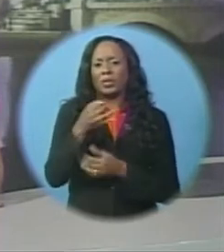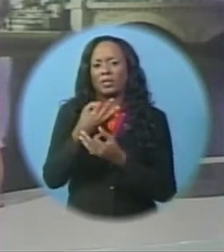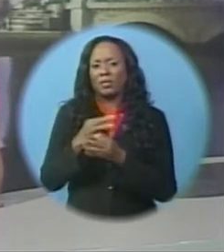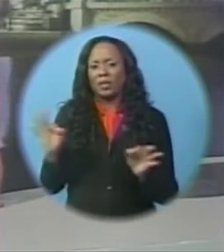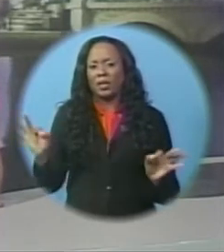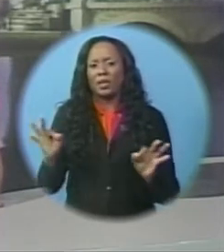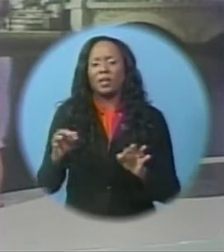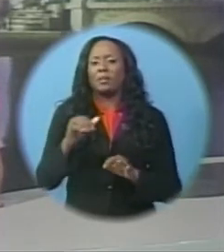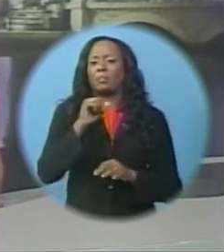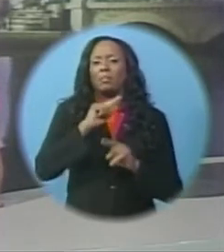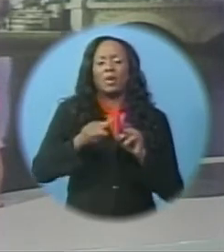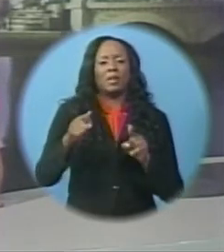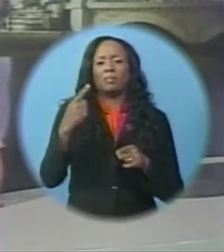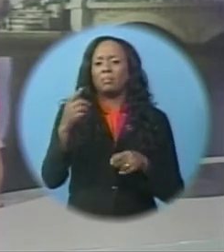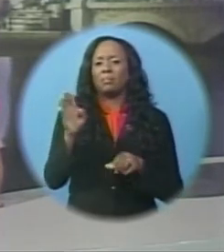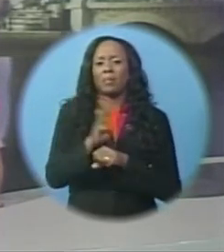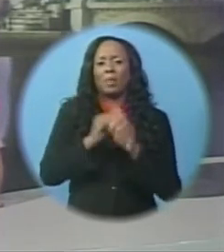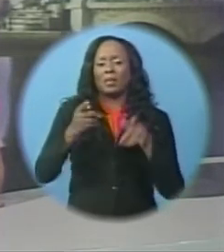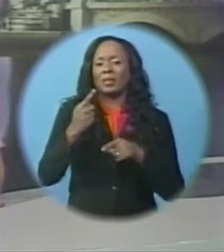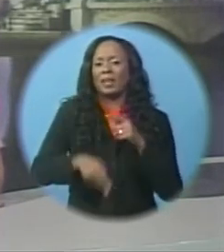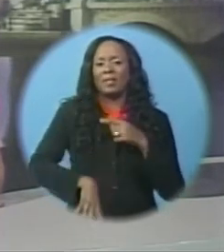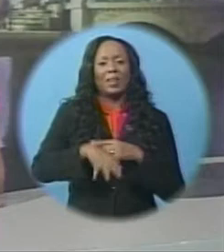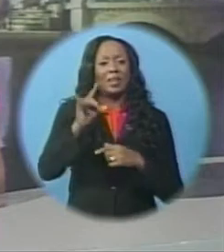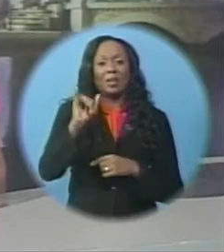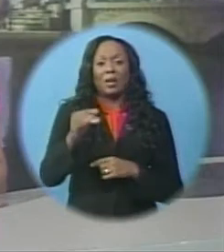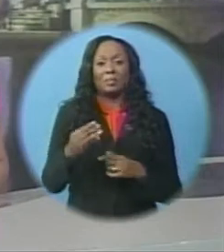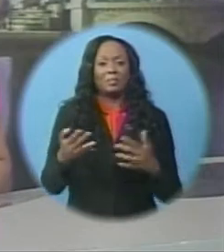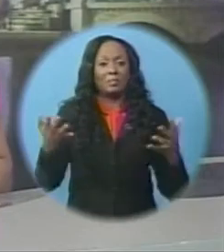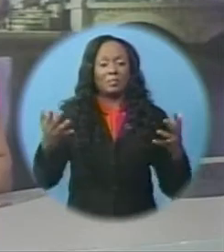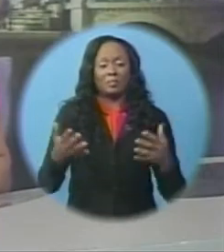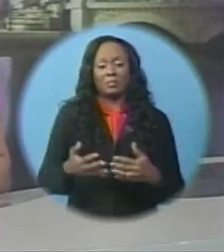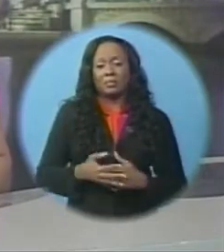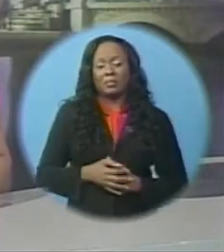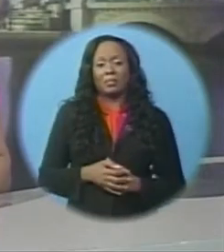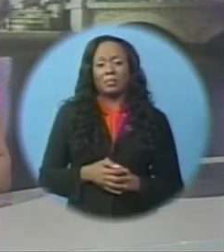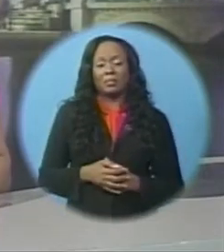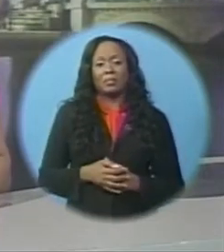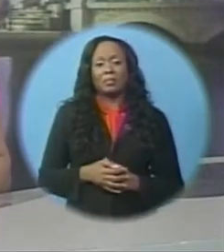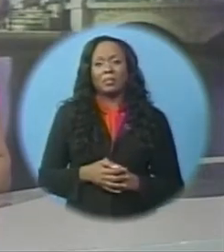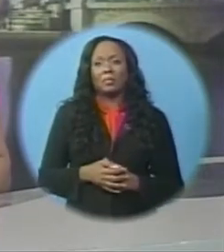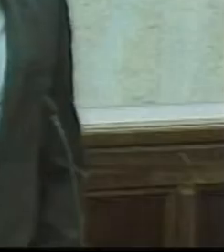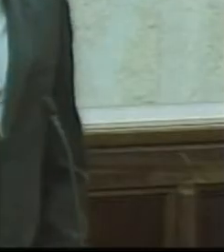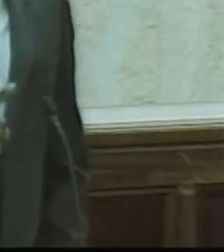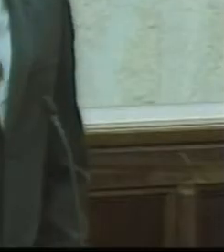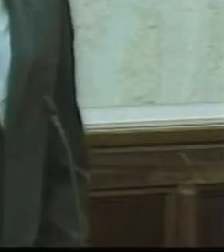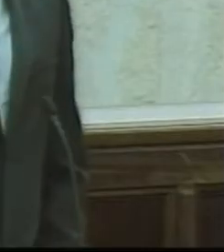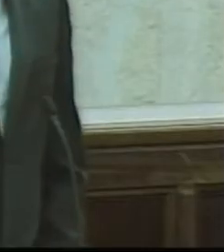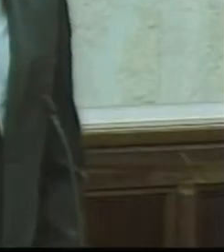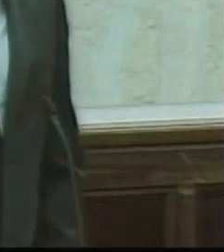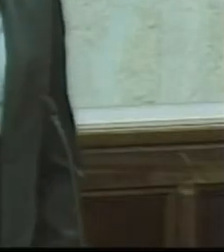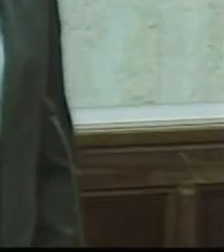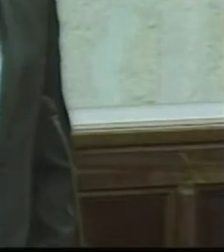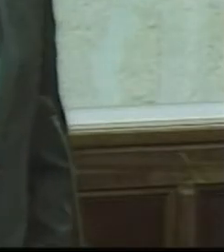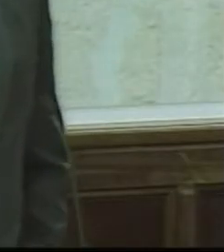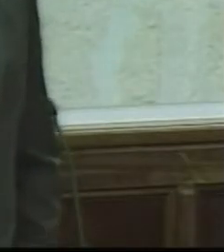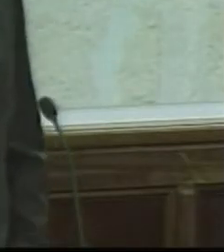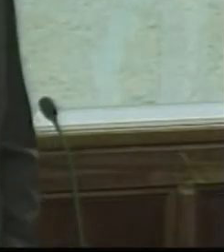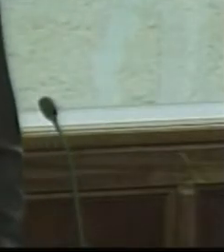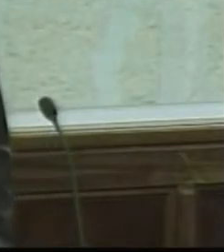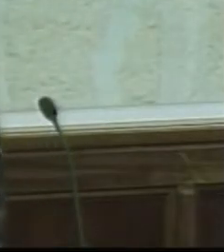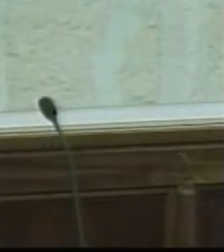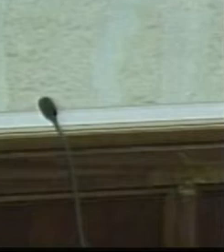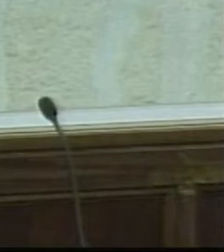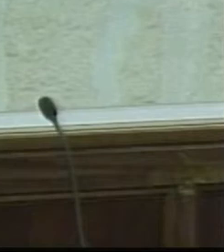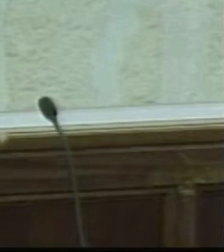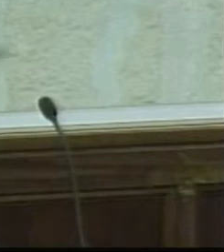areas do nothing to find jobs for Barbadians. the employment opportunities for the young